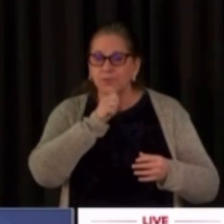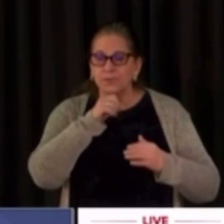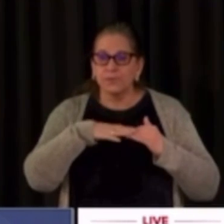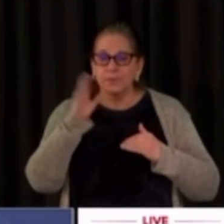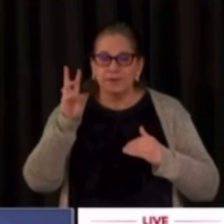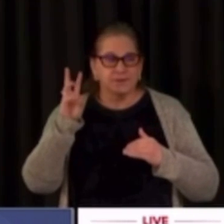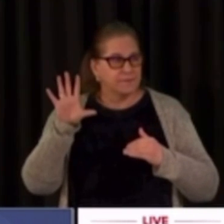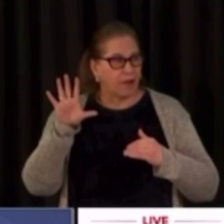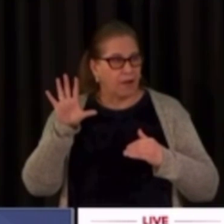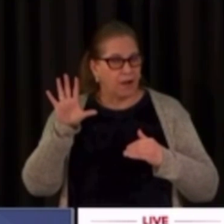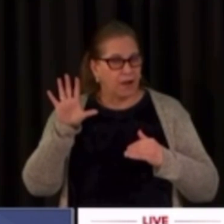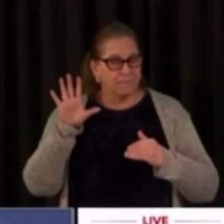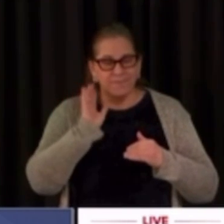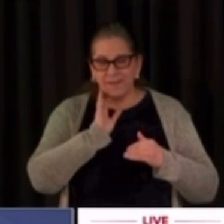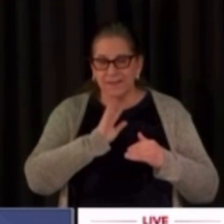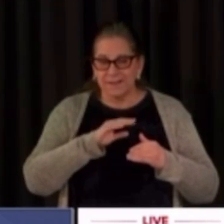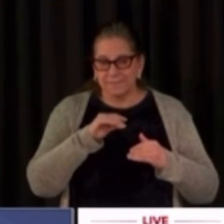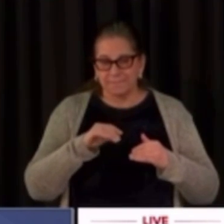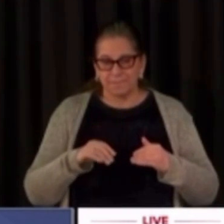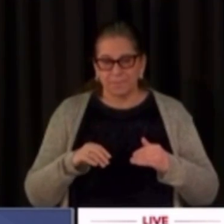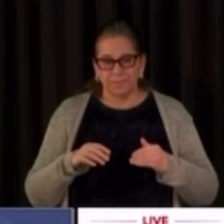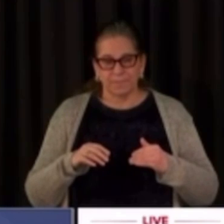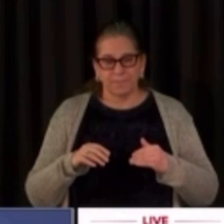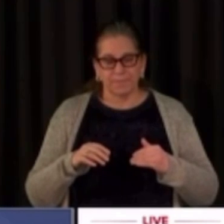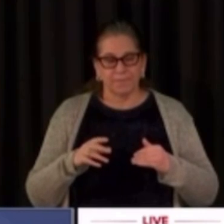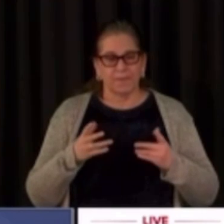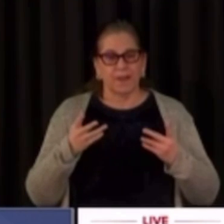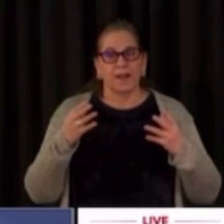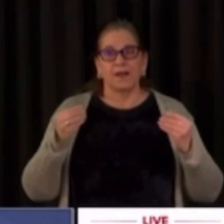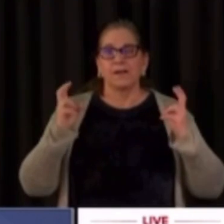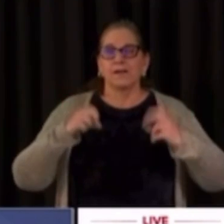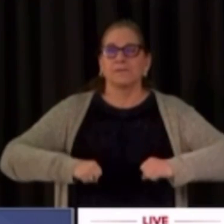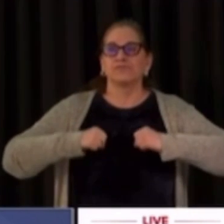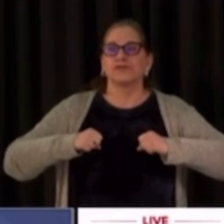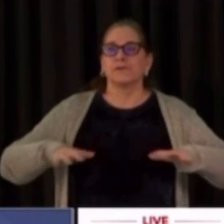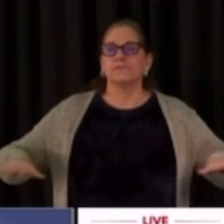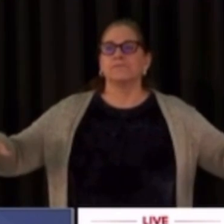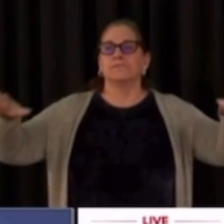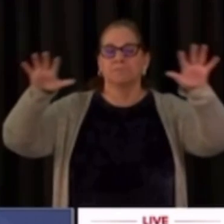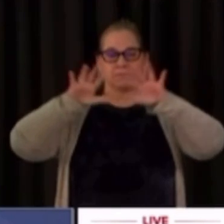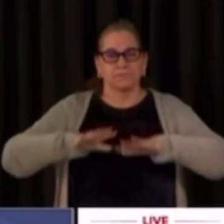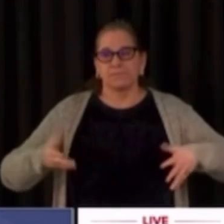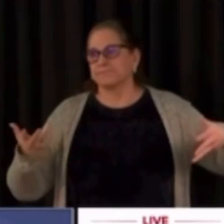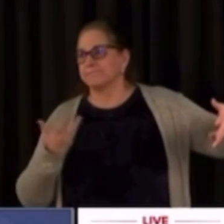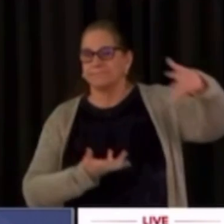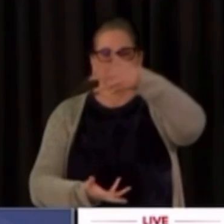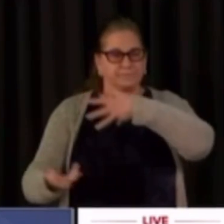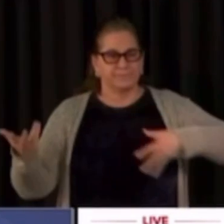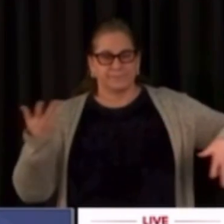The preservation of societal function or essential employees group will begin access to vaccination